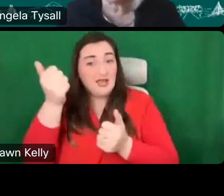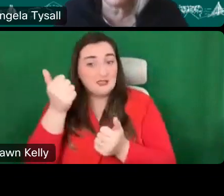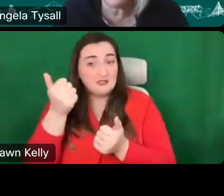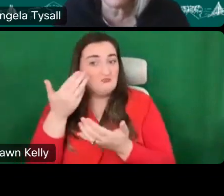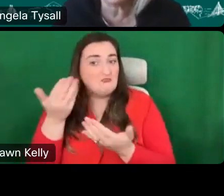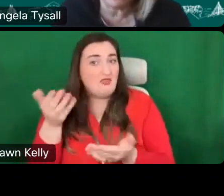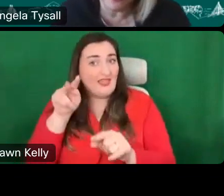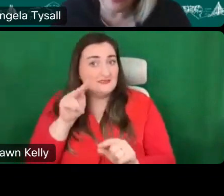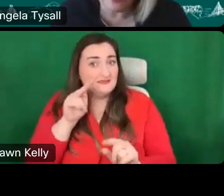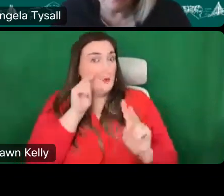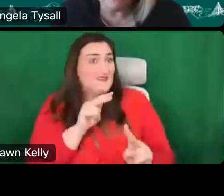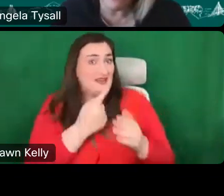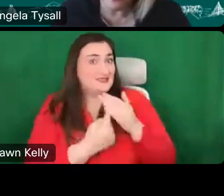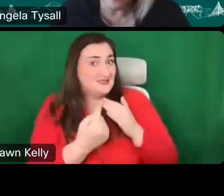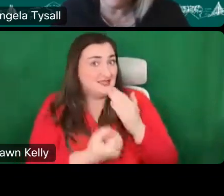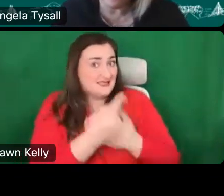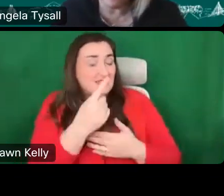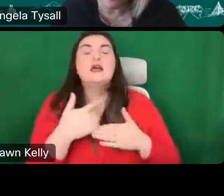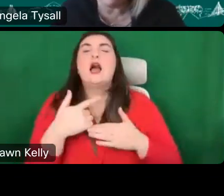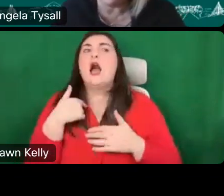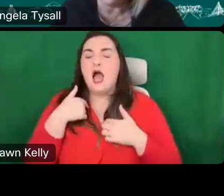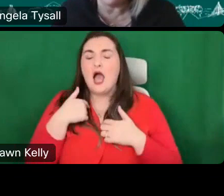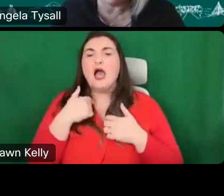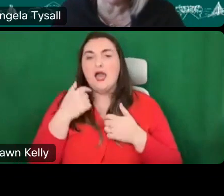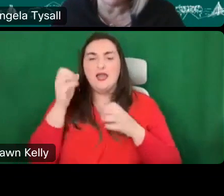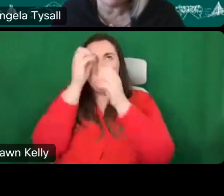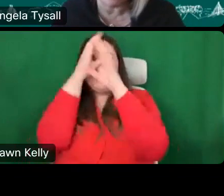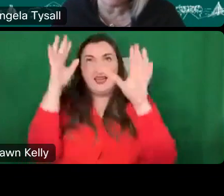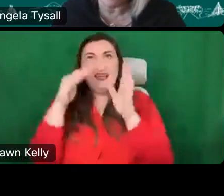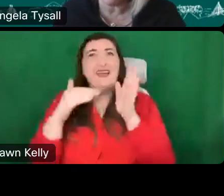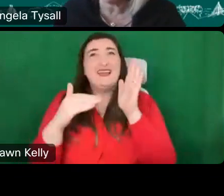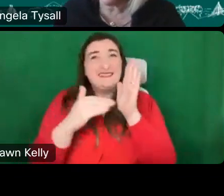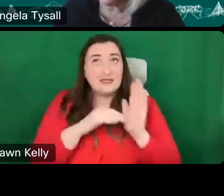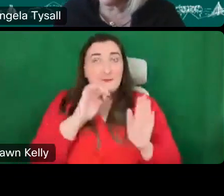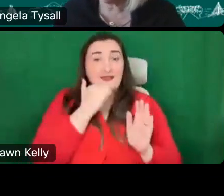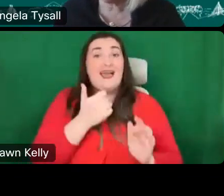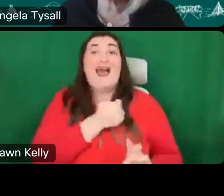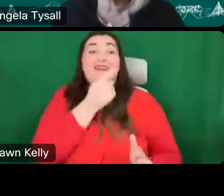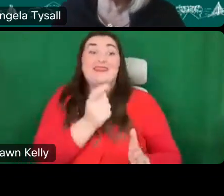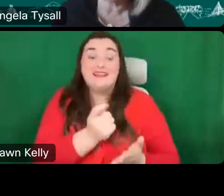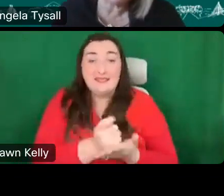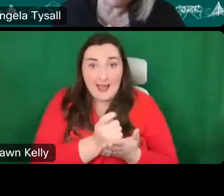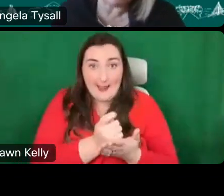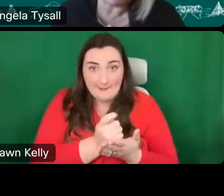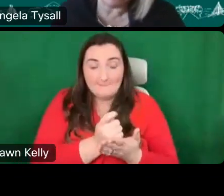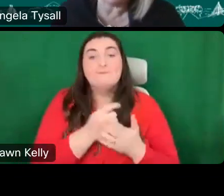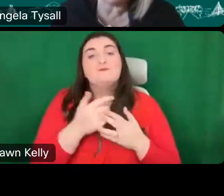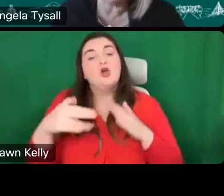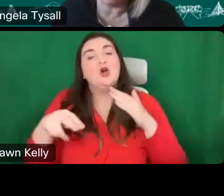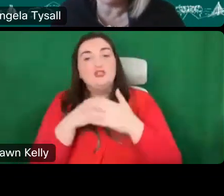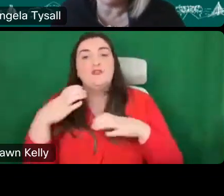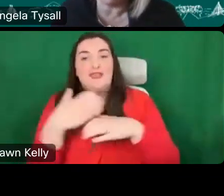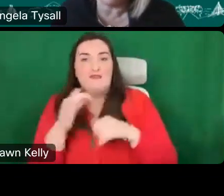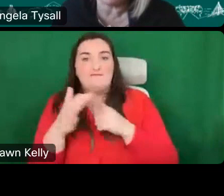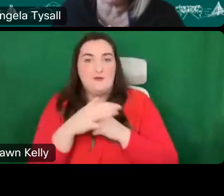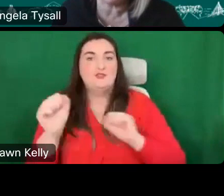would be, because they're under the care of the service provider at that time. What I know is exempt is